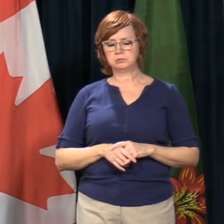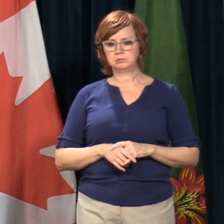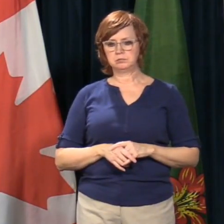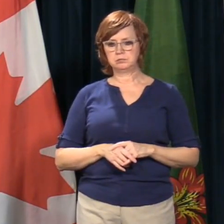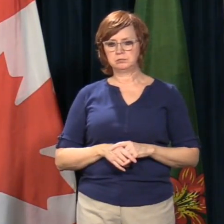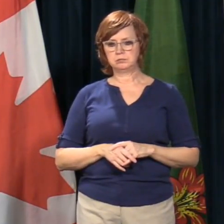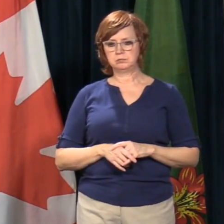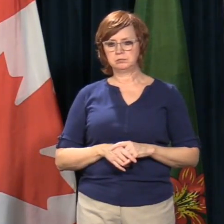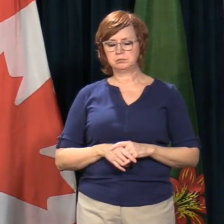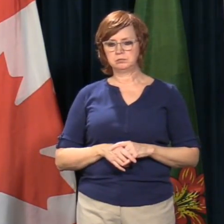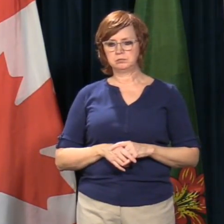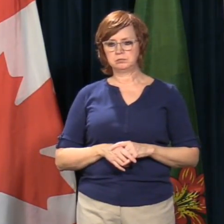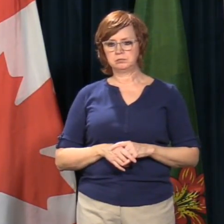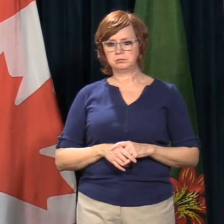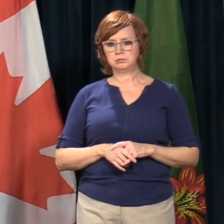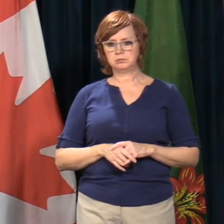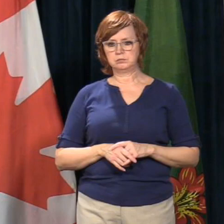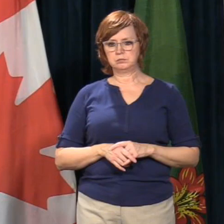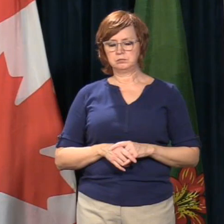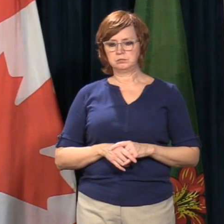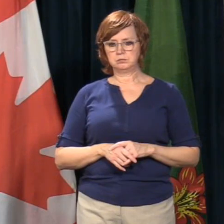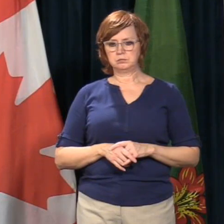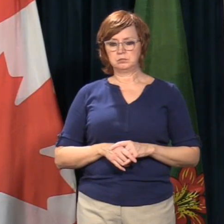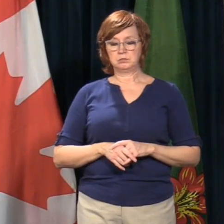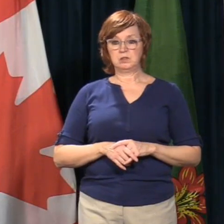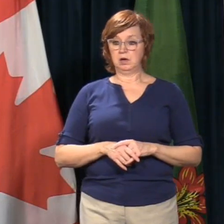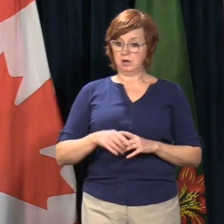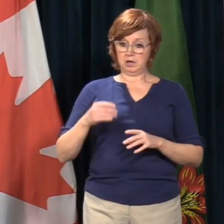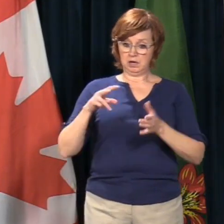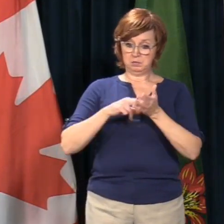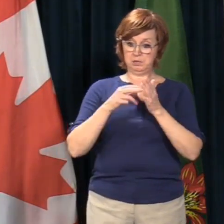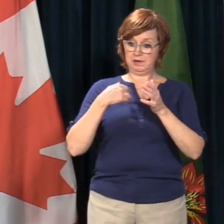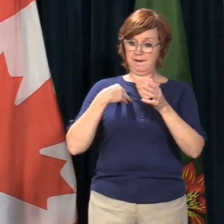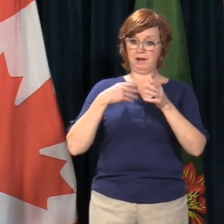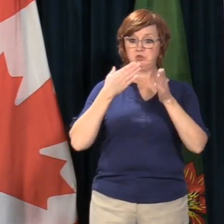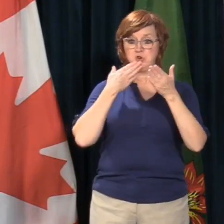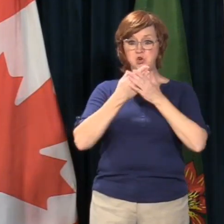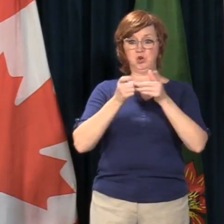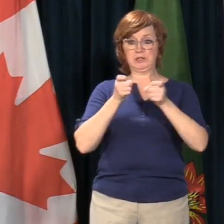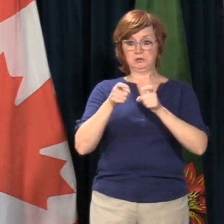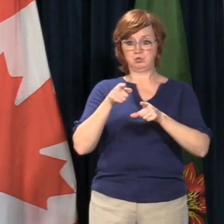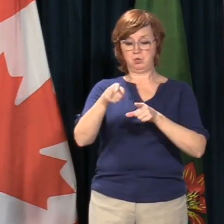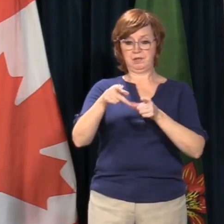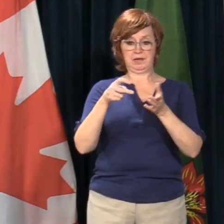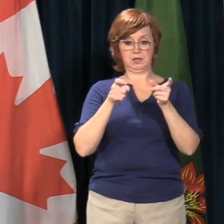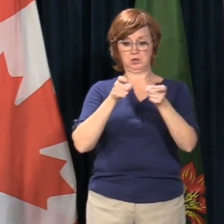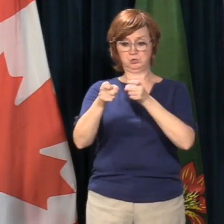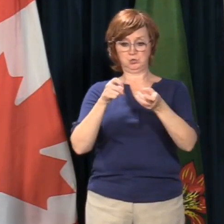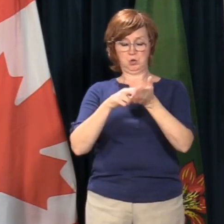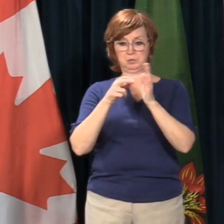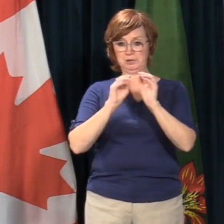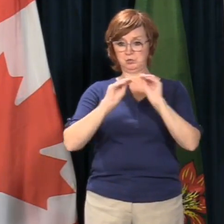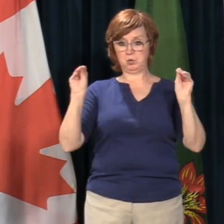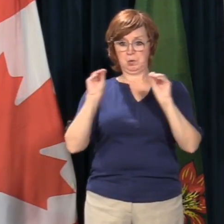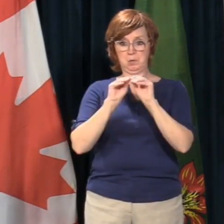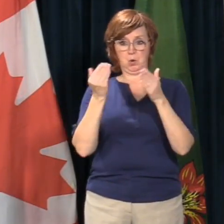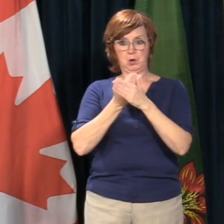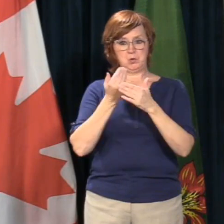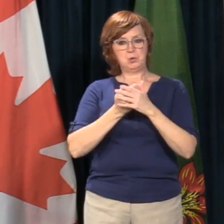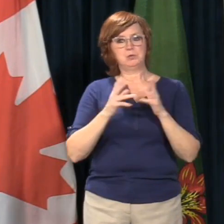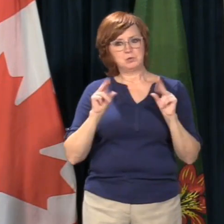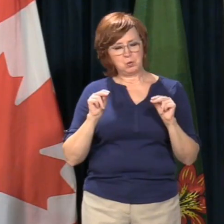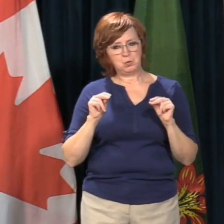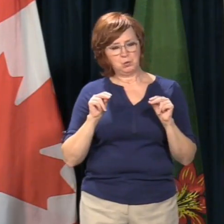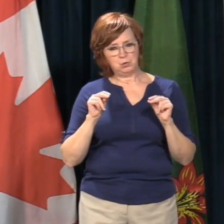have new cases. We would have cases, but this means that we trace the link and we know the link between